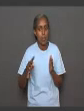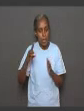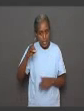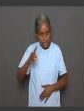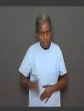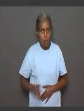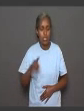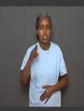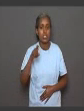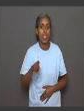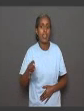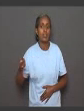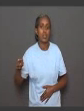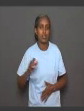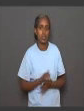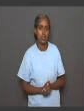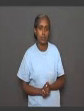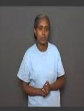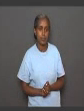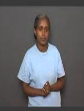the x-axis?